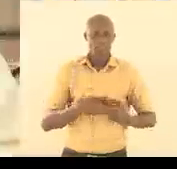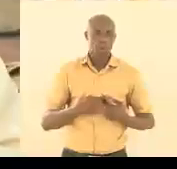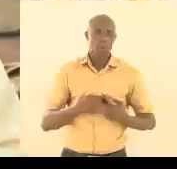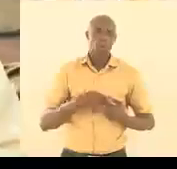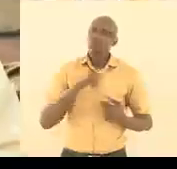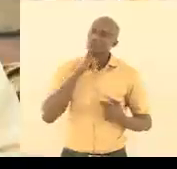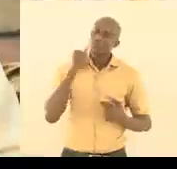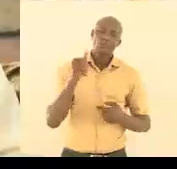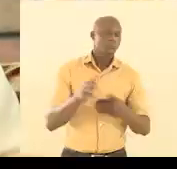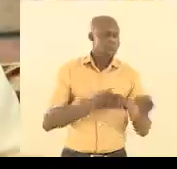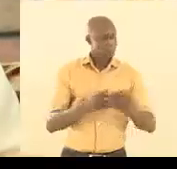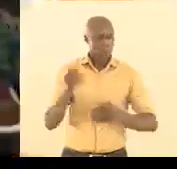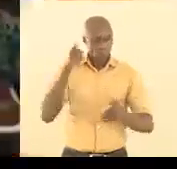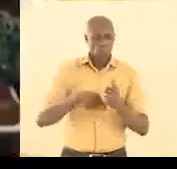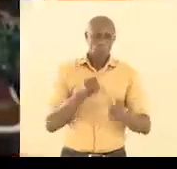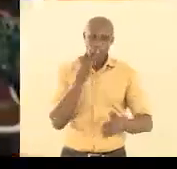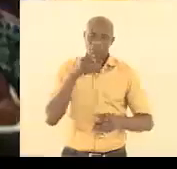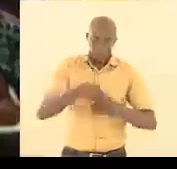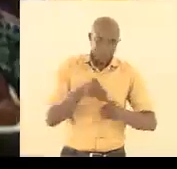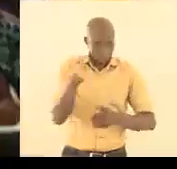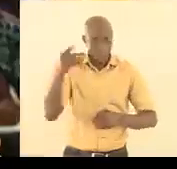live out what is in their hearts.